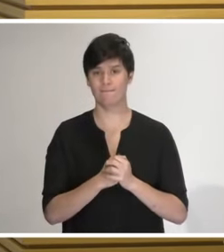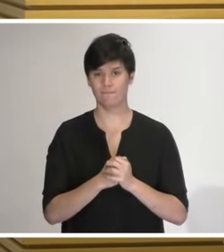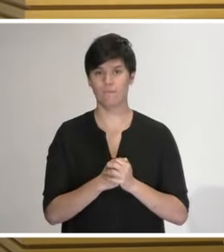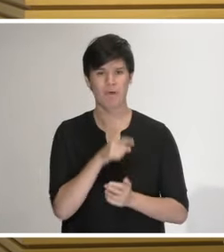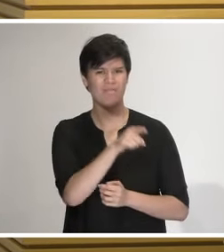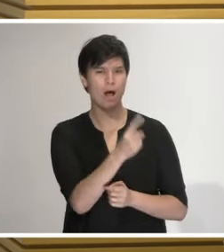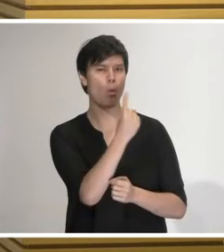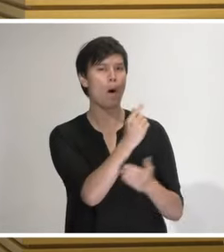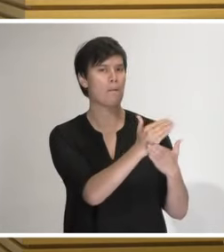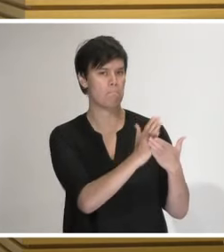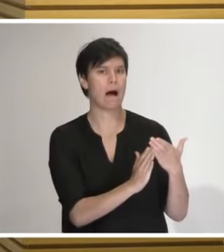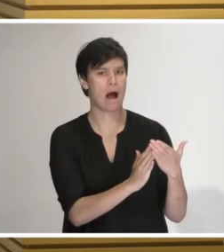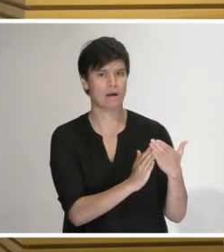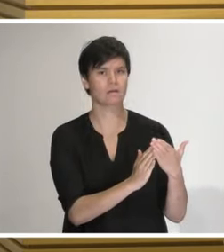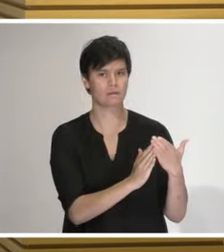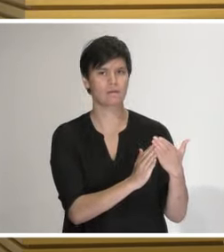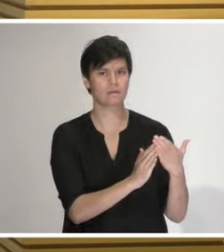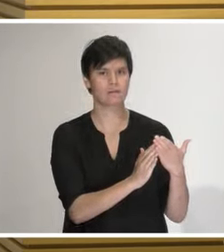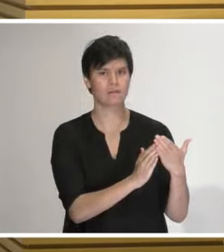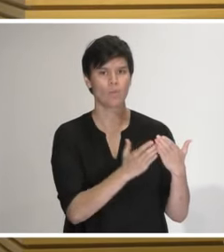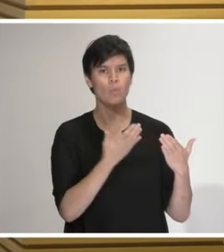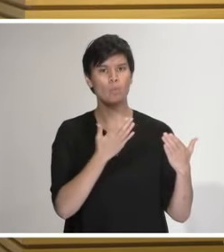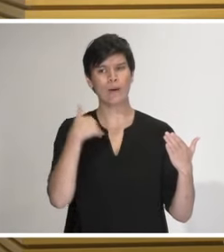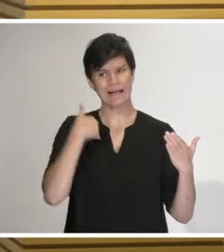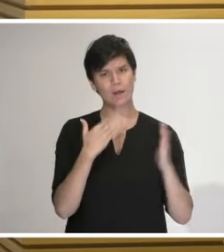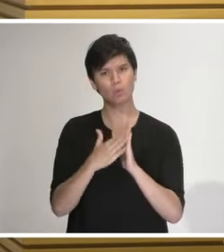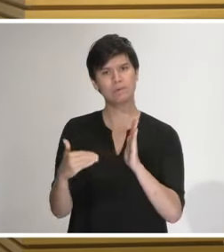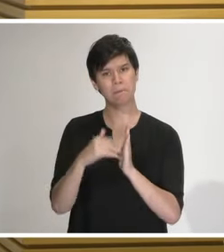to the high level of compliance and willing